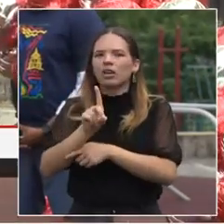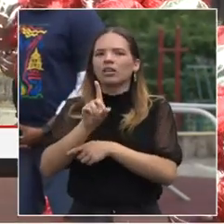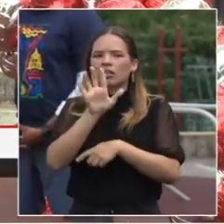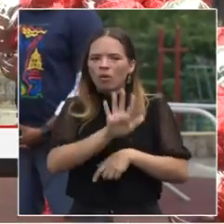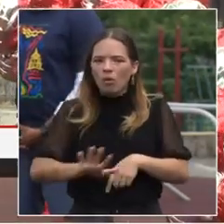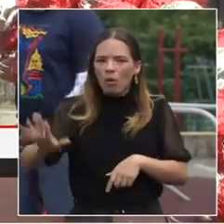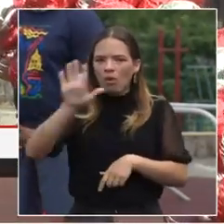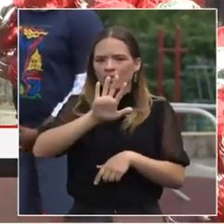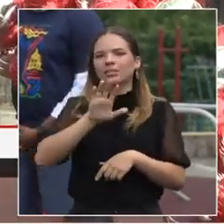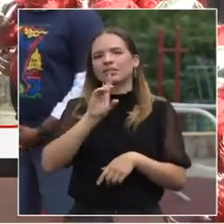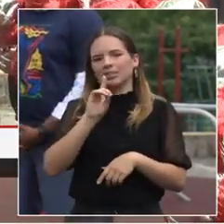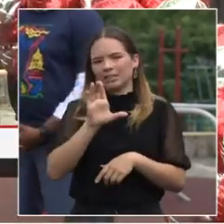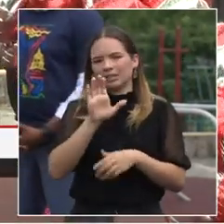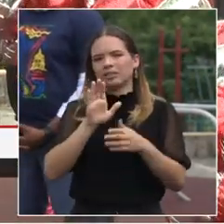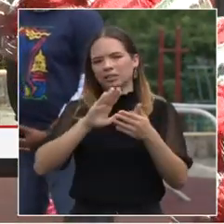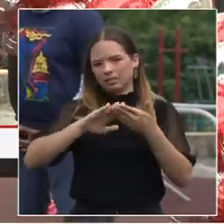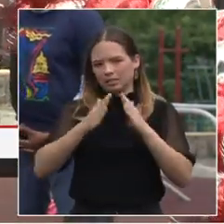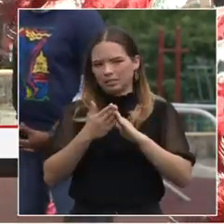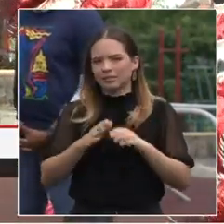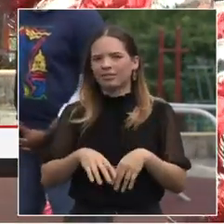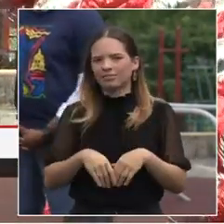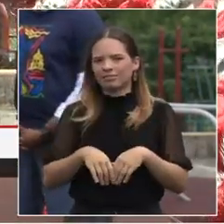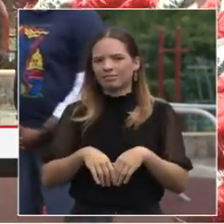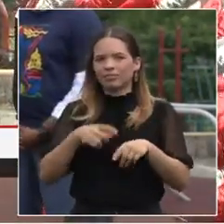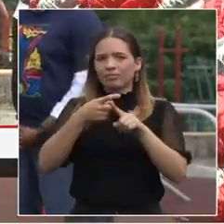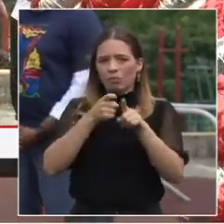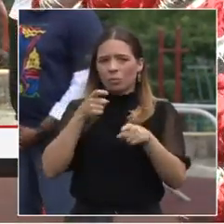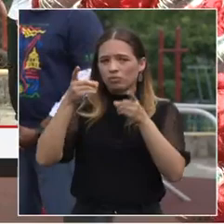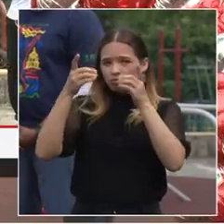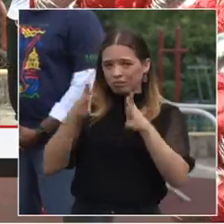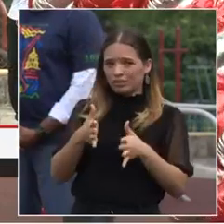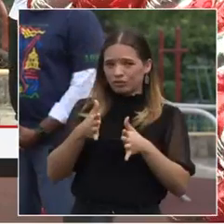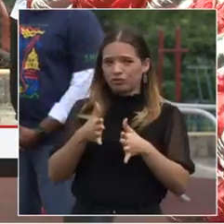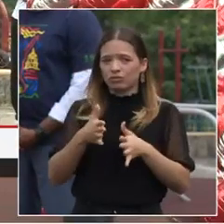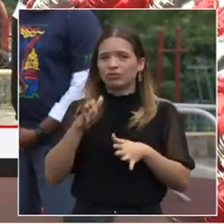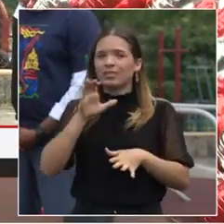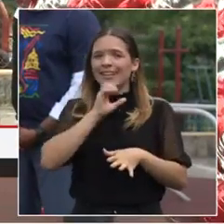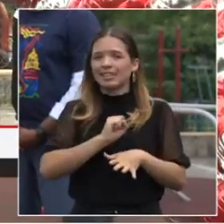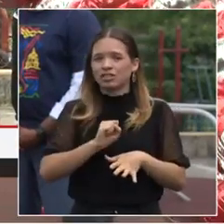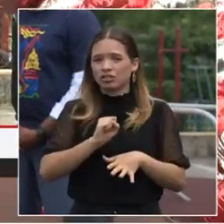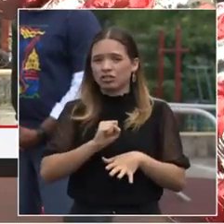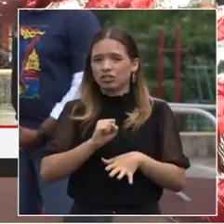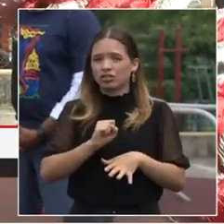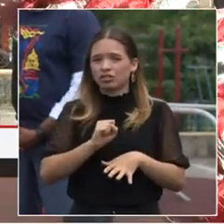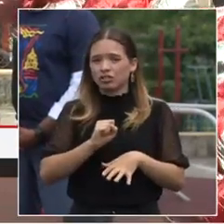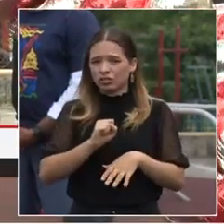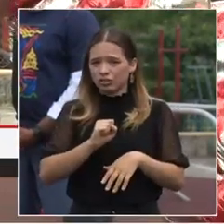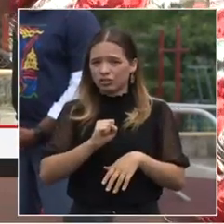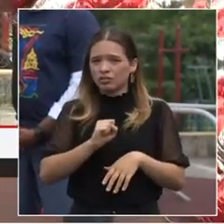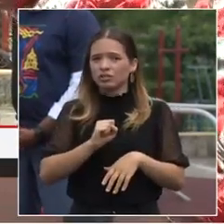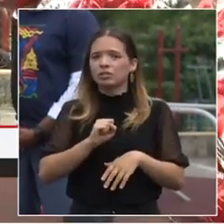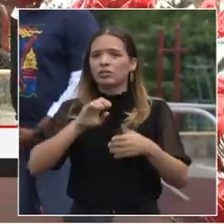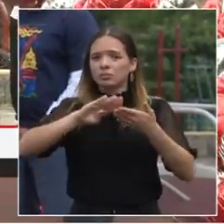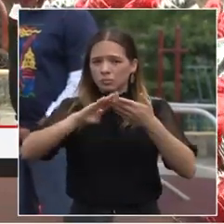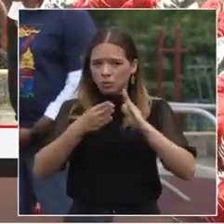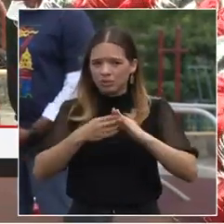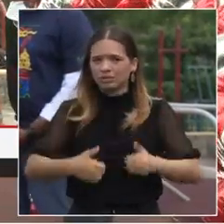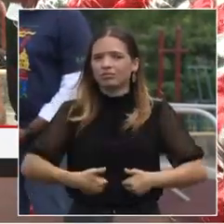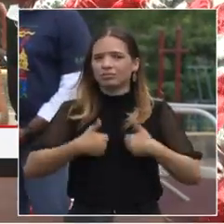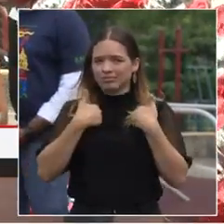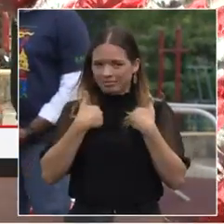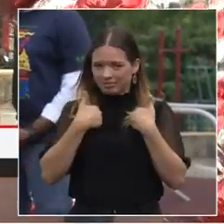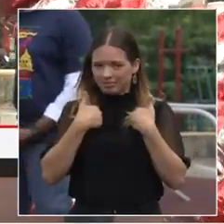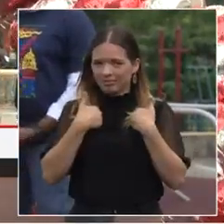heard from Delano Hunter, I know, our Director of Aging and Community Living, Jessica Smith. I want to thank them all for